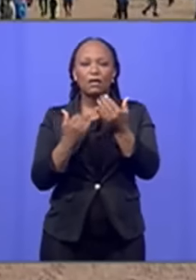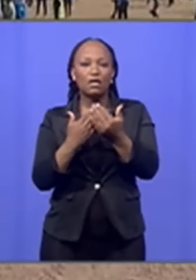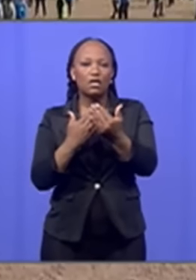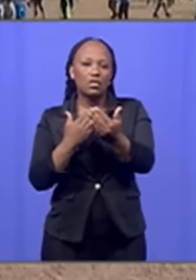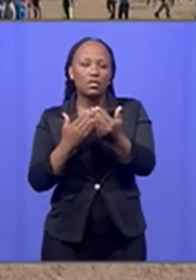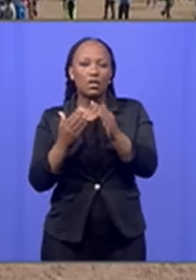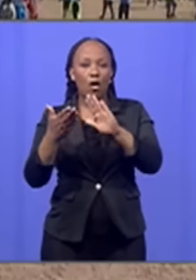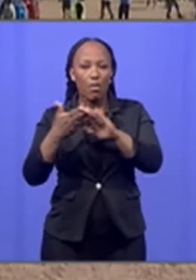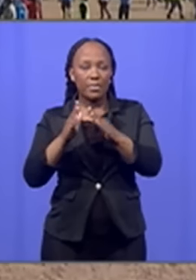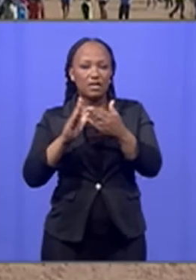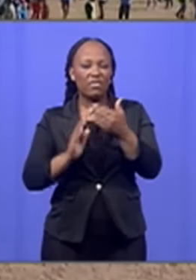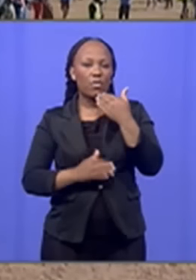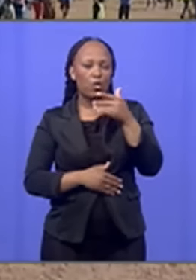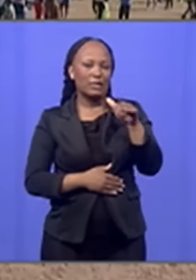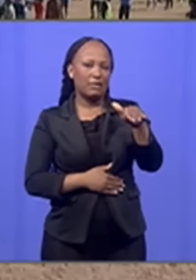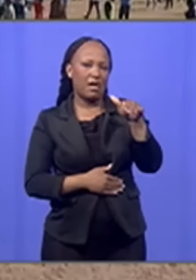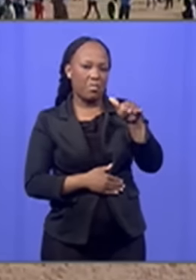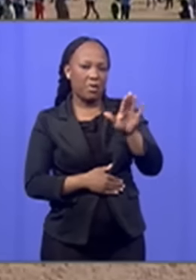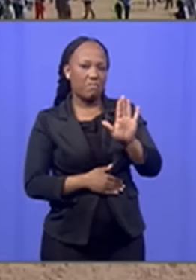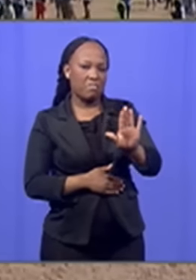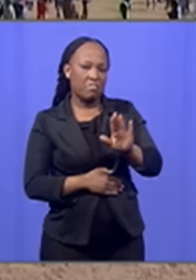ba baahi ba Zimbabwe.